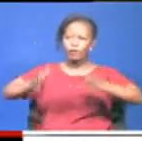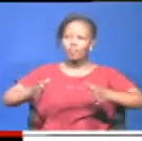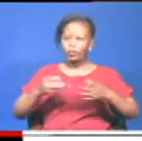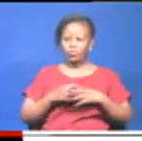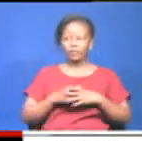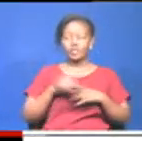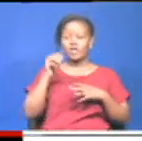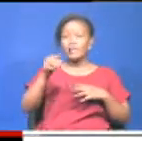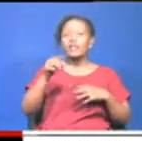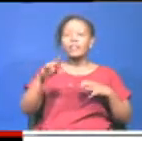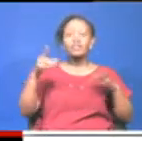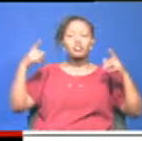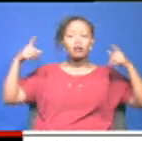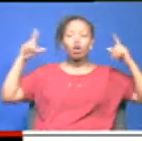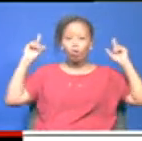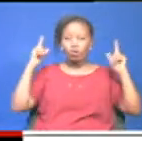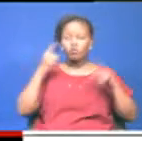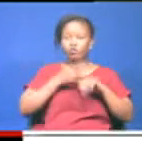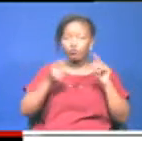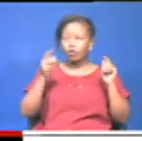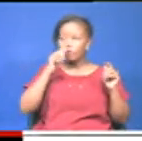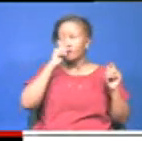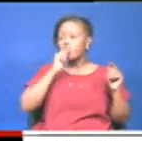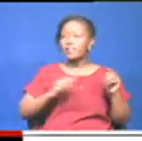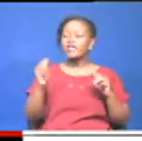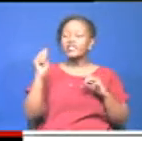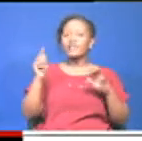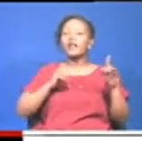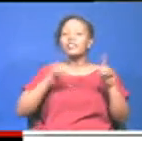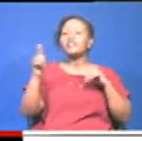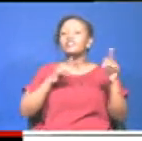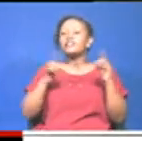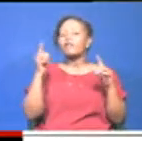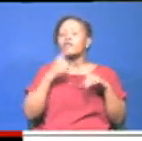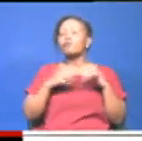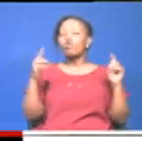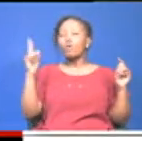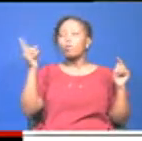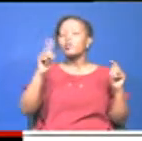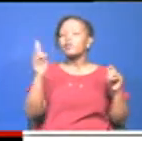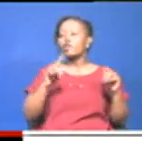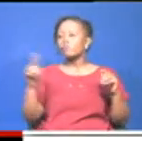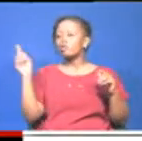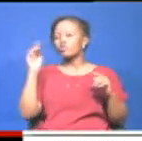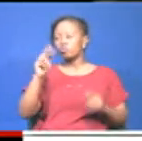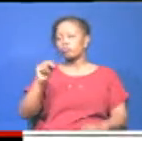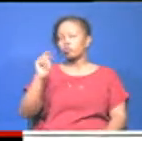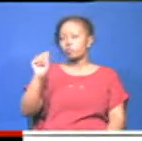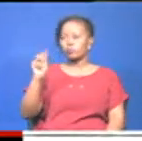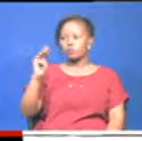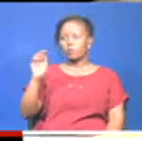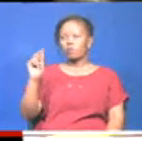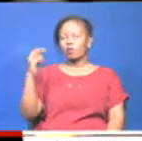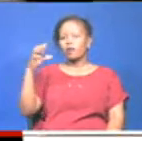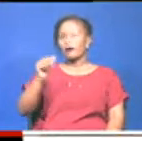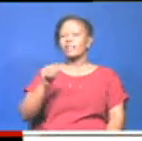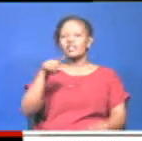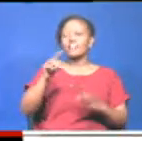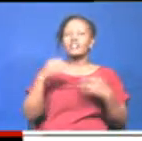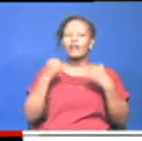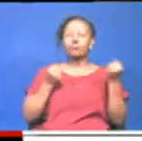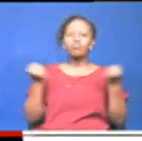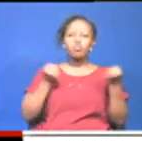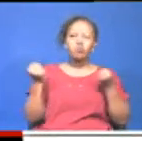ya boni ya Tanzania, ambayo inaelekea kutoka Nairobi ikienda Namanga. Imeweza kuja kwa mwendo wa kasi